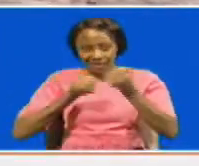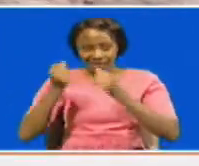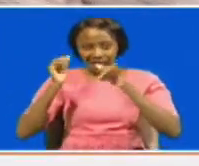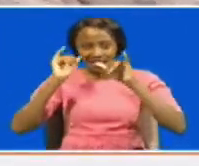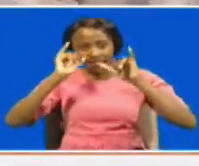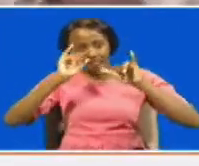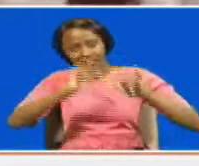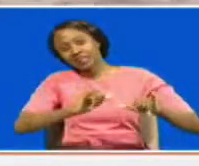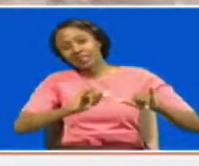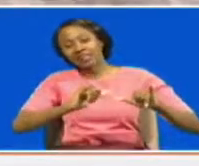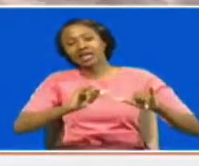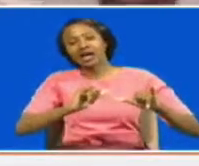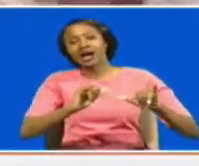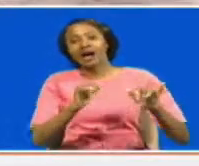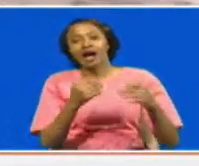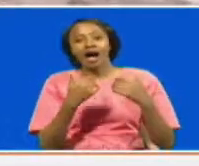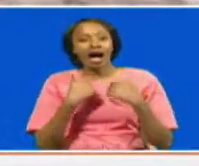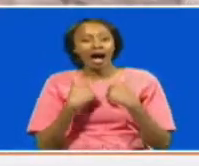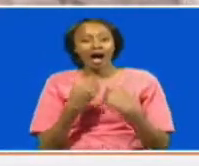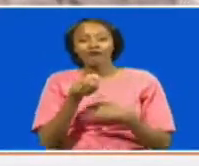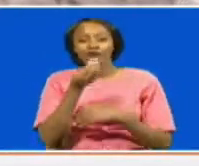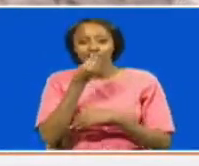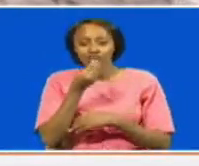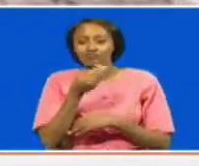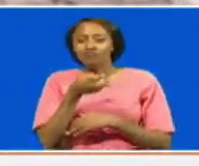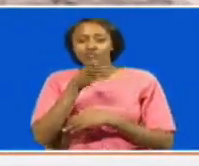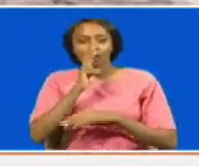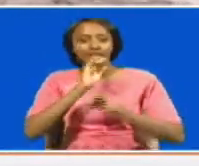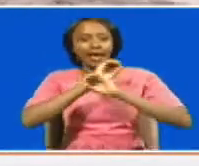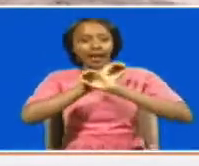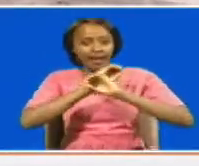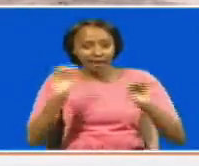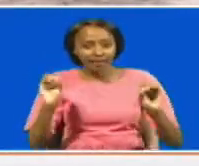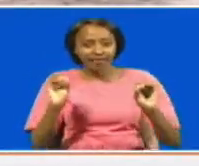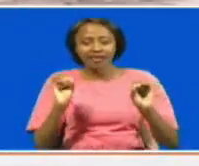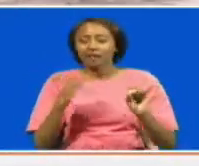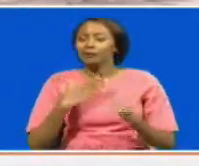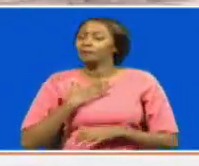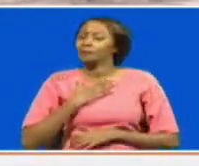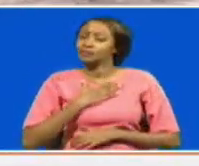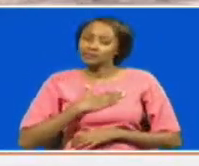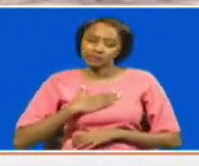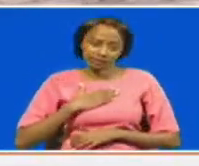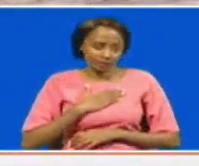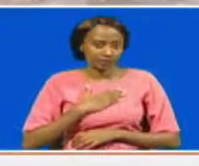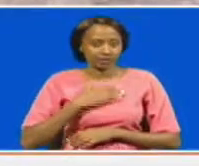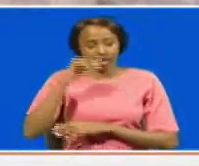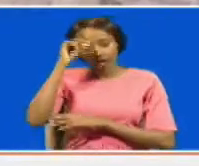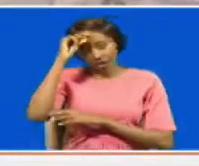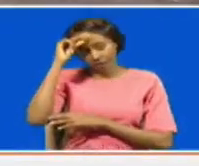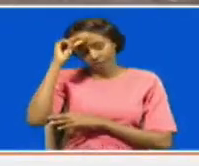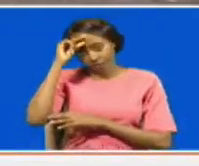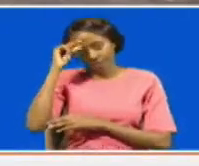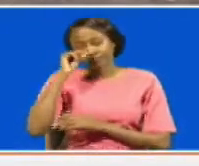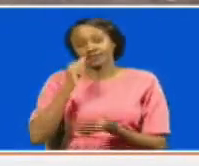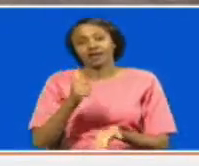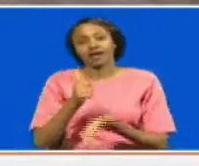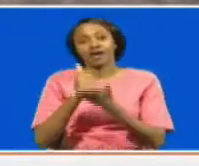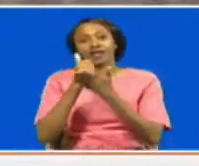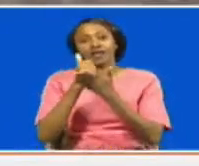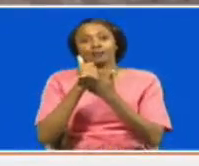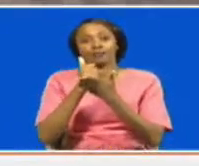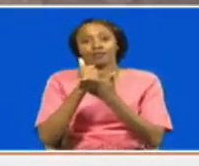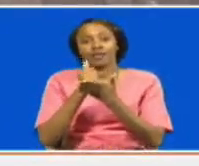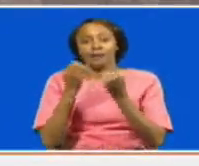Wengine wamefunga, hawana futari, hawana maji ya kunywa. Hiyo ndio shida. Tunaomba mkuje tafadhali haraka mtusaidie, na bado mvua inarudi kunyesha. Many are,